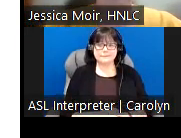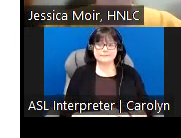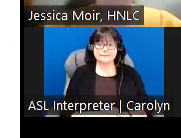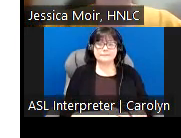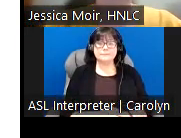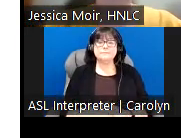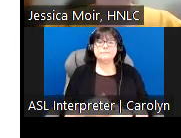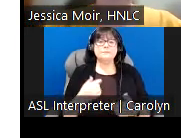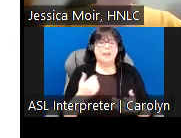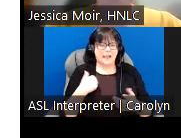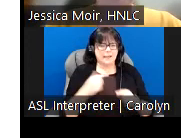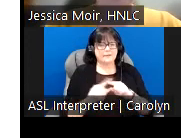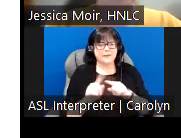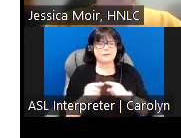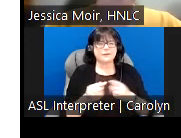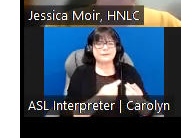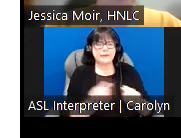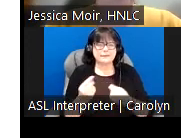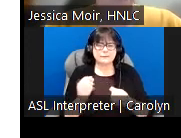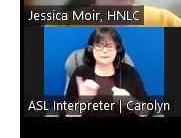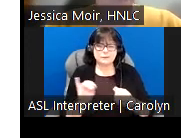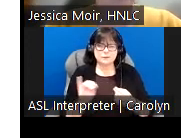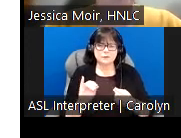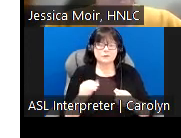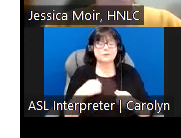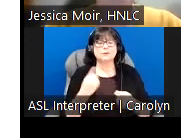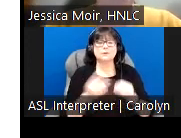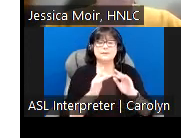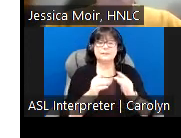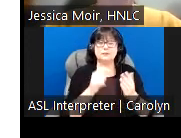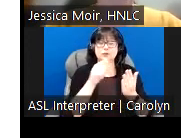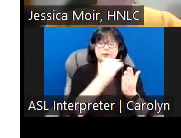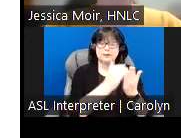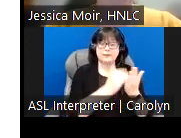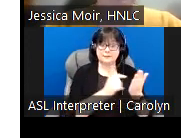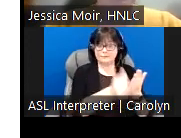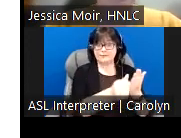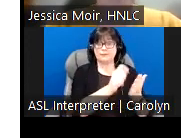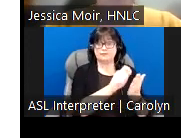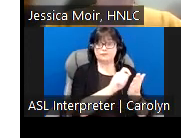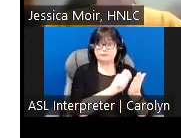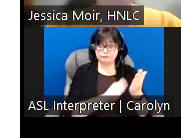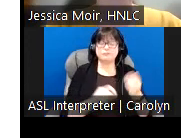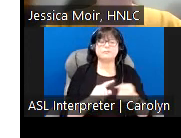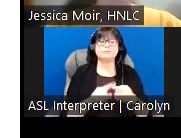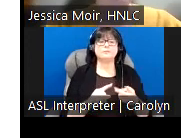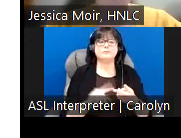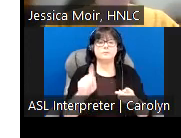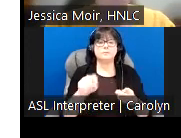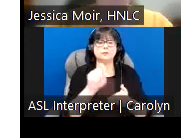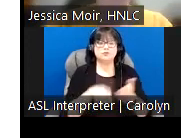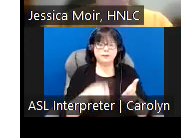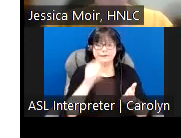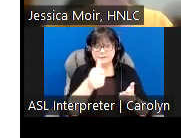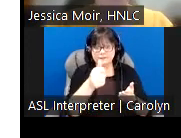we have like a digital checklist that some people will fill out. They do a writing sample for us. So